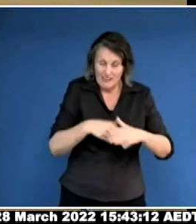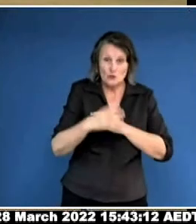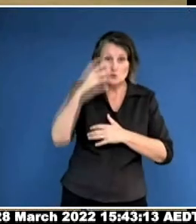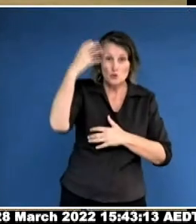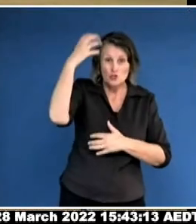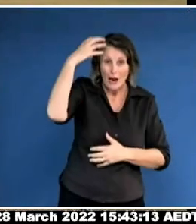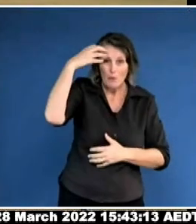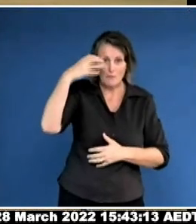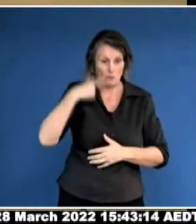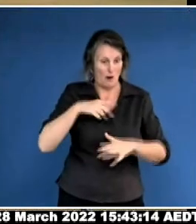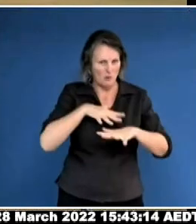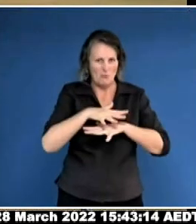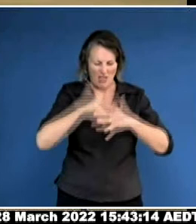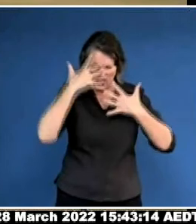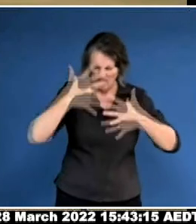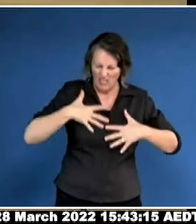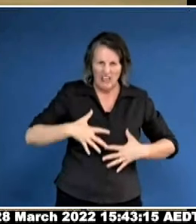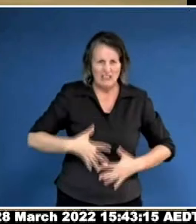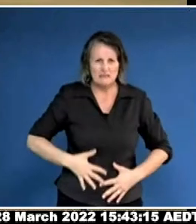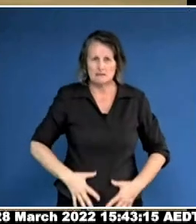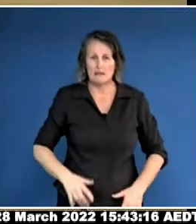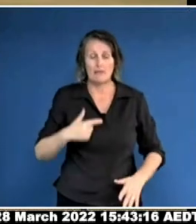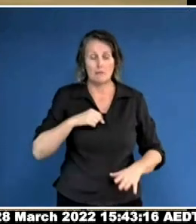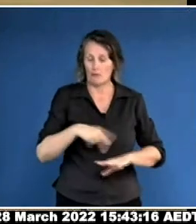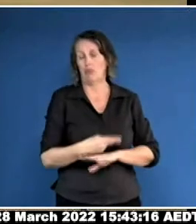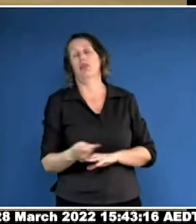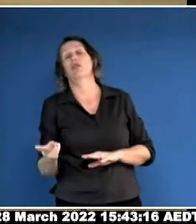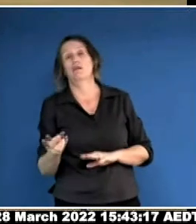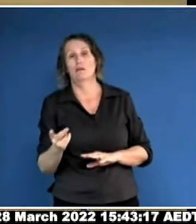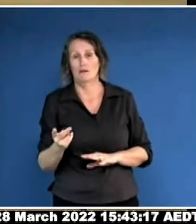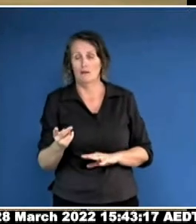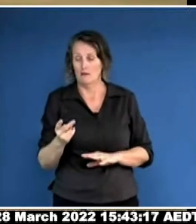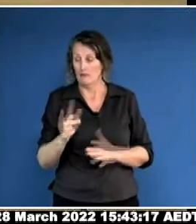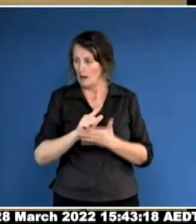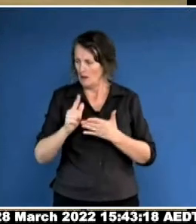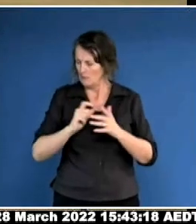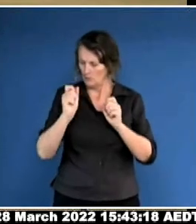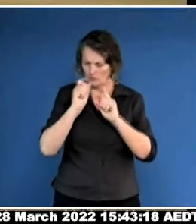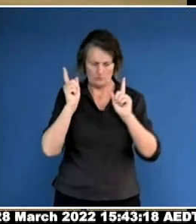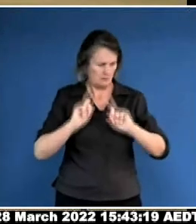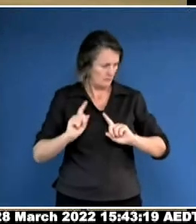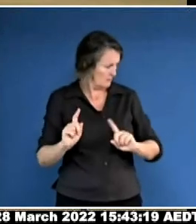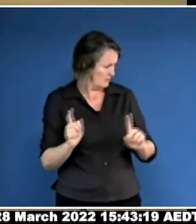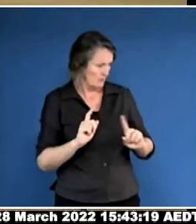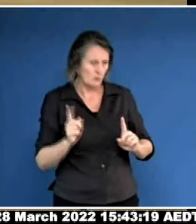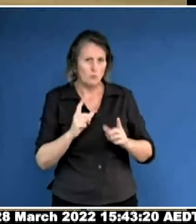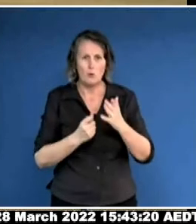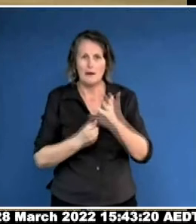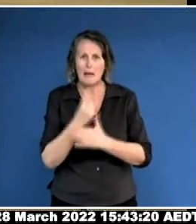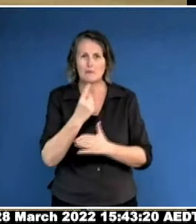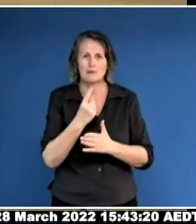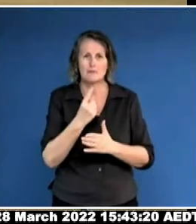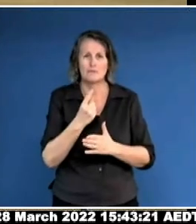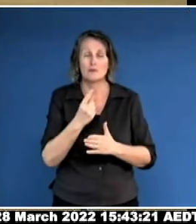must have passed out for a bit because then I remember waking up on the bed and wondering what had happened. For some reason, I rang